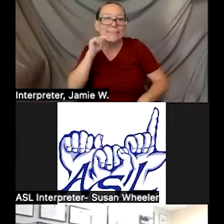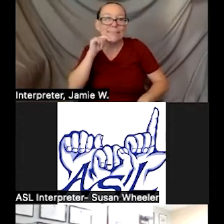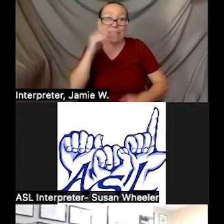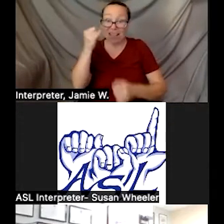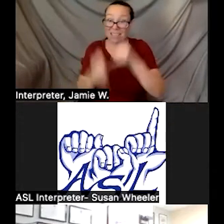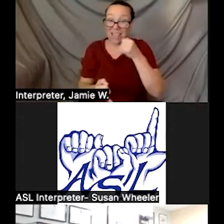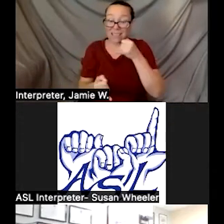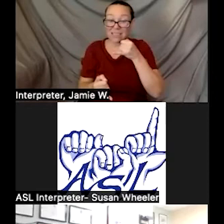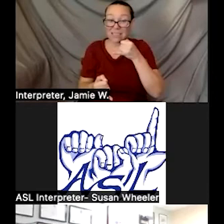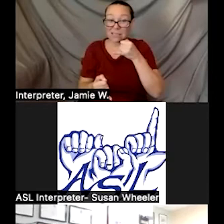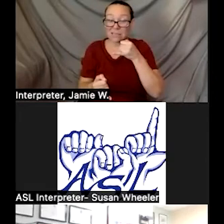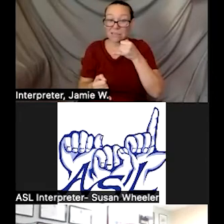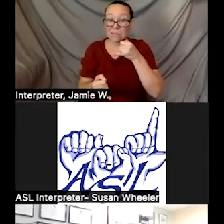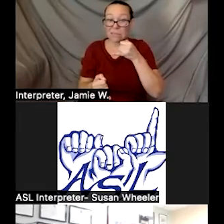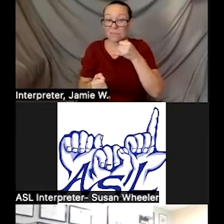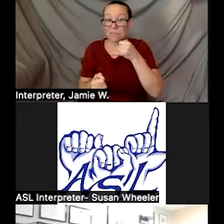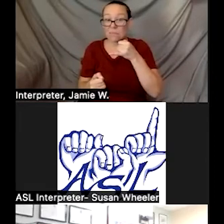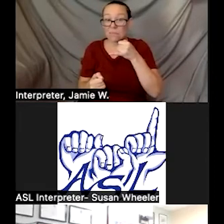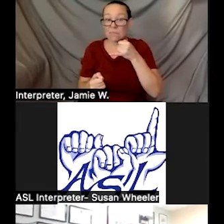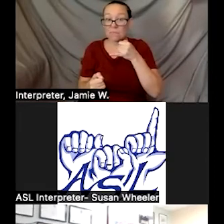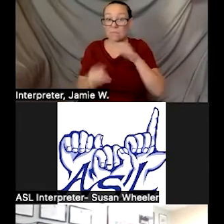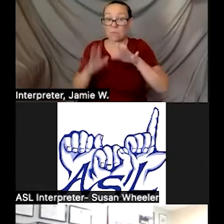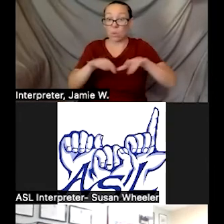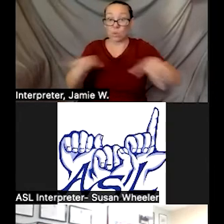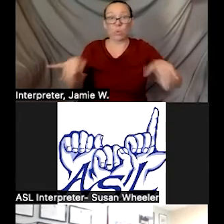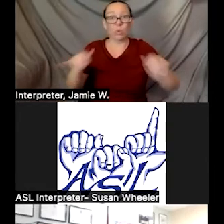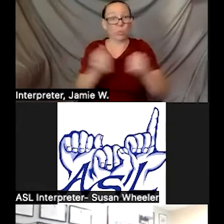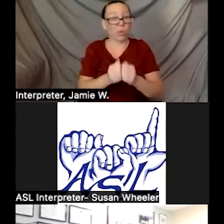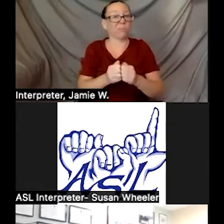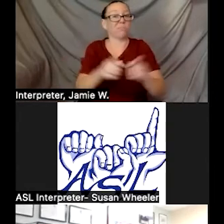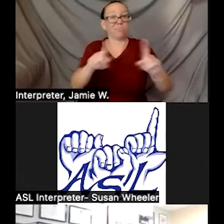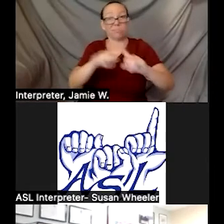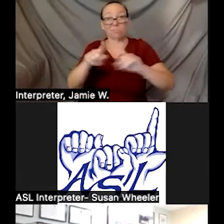of individuals with one of 4 particular types of disorders.